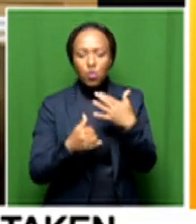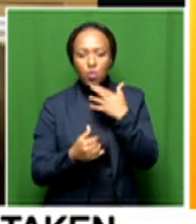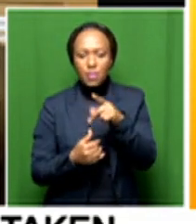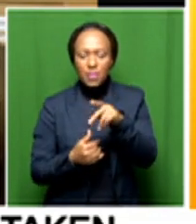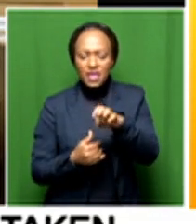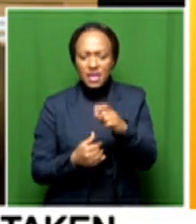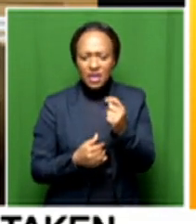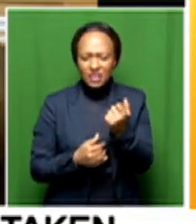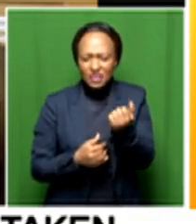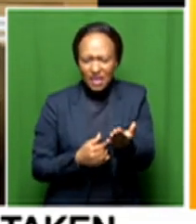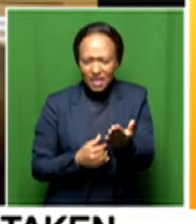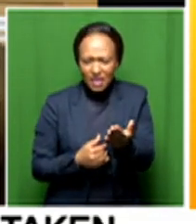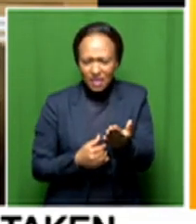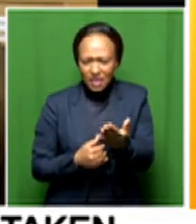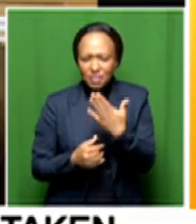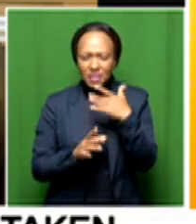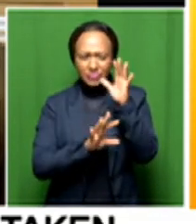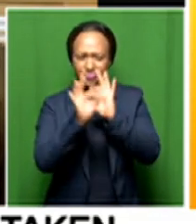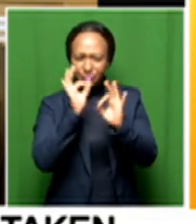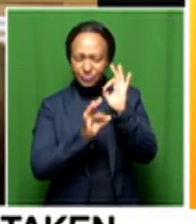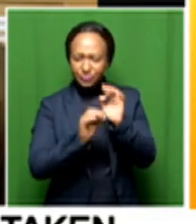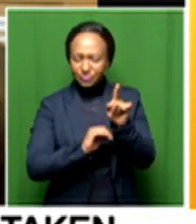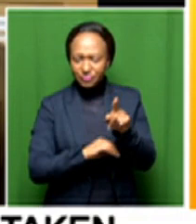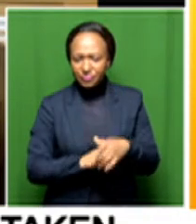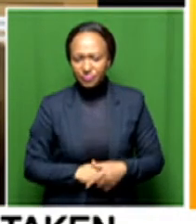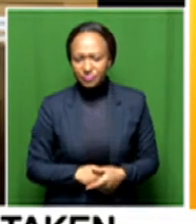PPE tender. Can you clarify that for us?